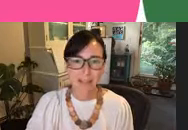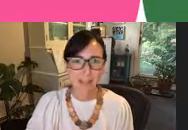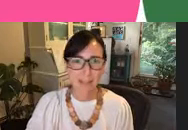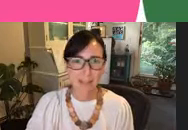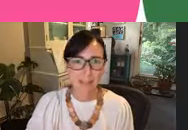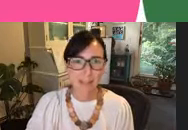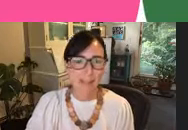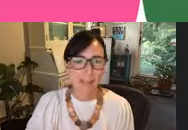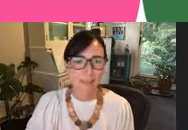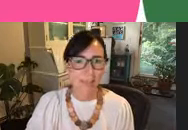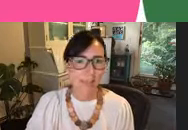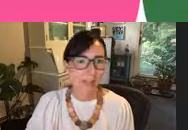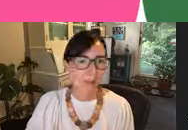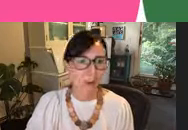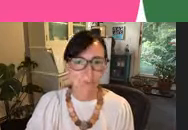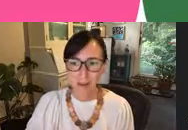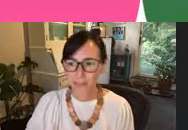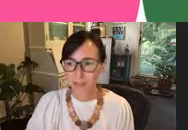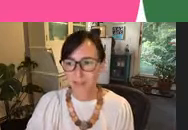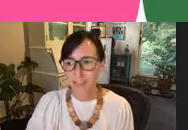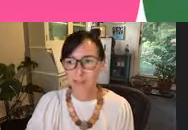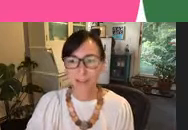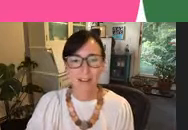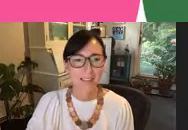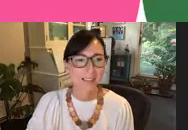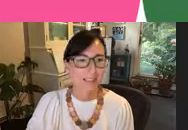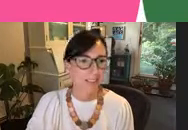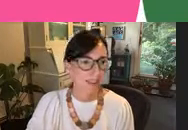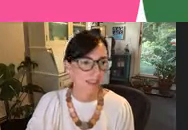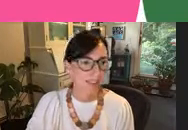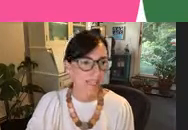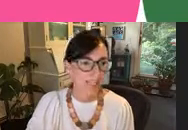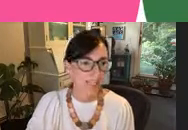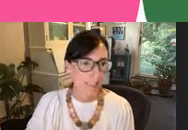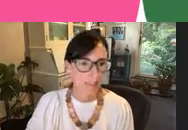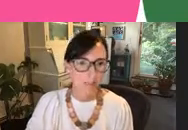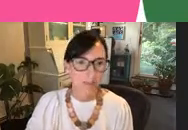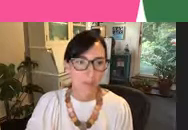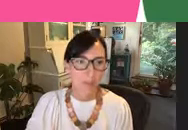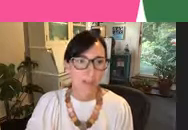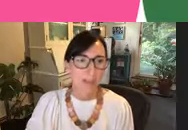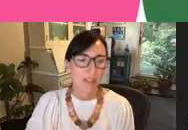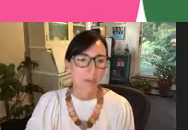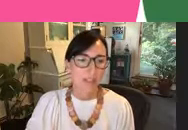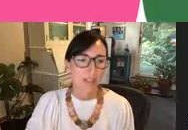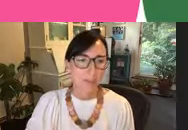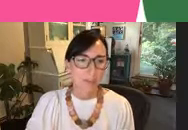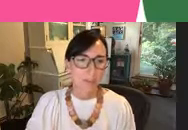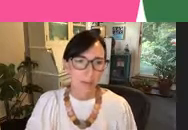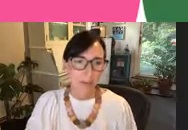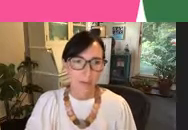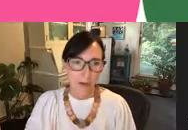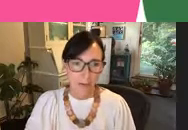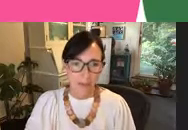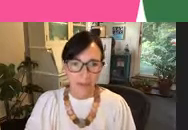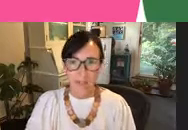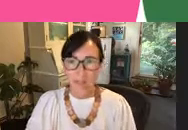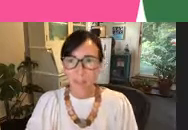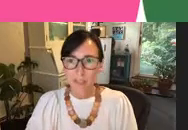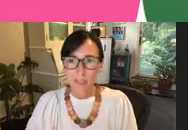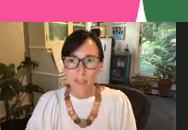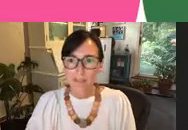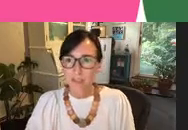brown eyeglasses. And I'm sitting in my home office in Rhode Island in the United States. So as some of you may already